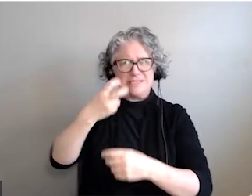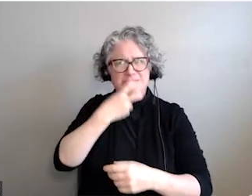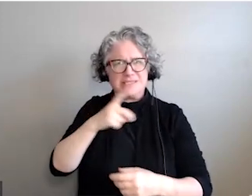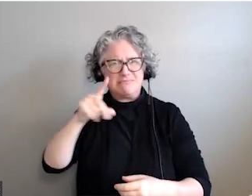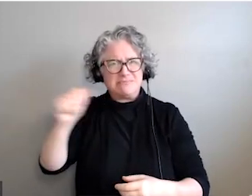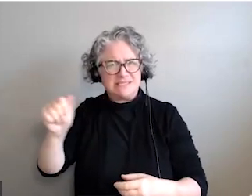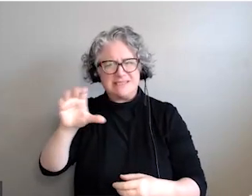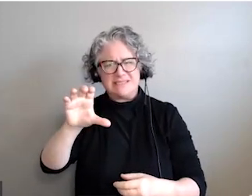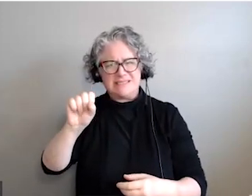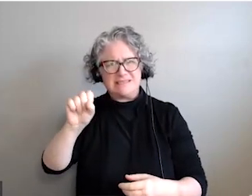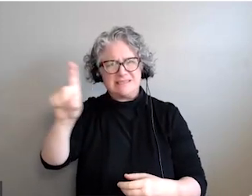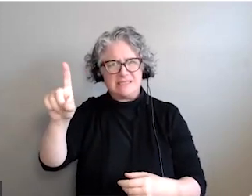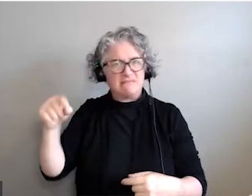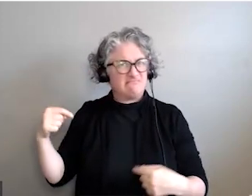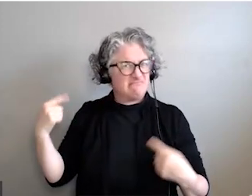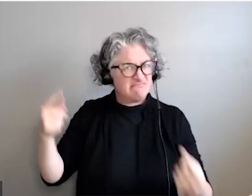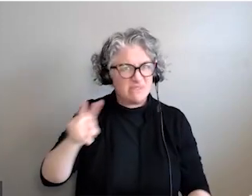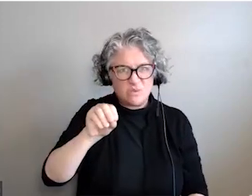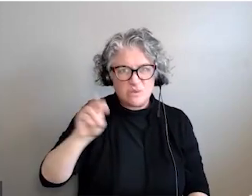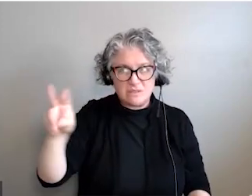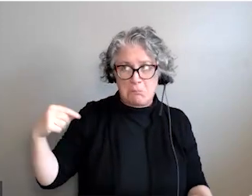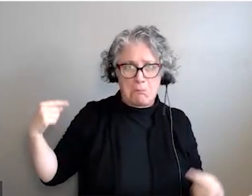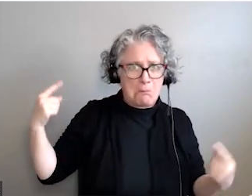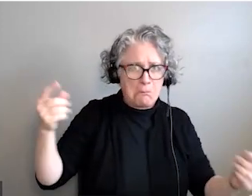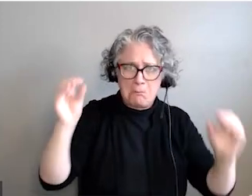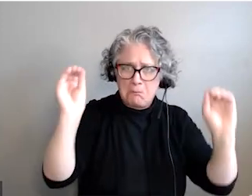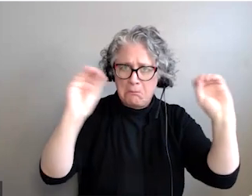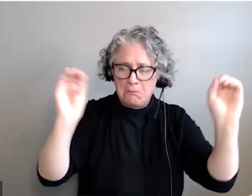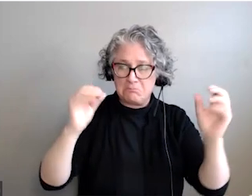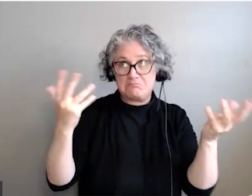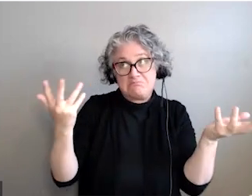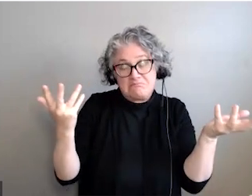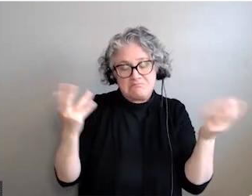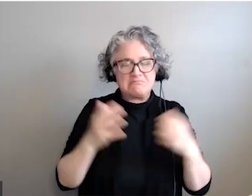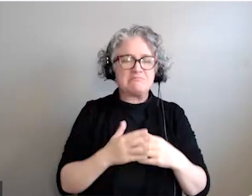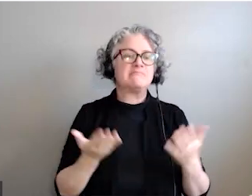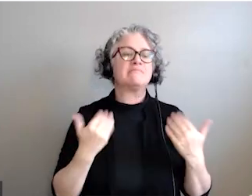or CSD, since 2006. Next slide, please.